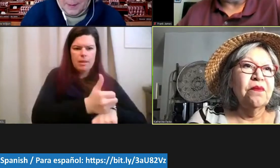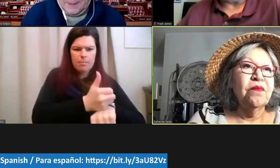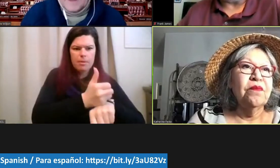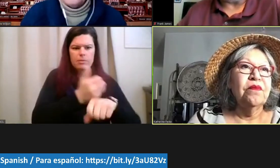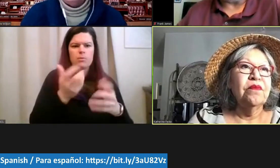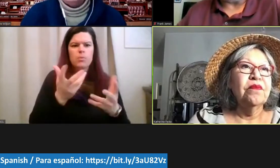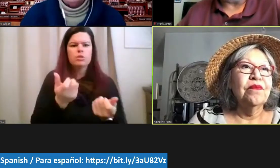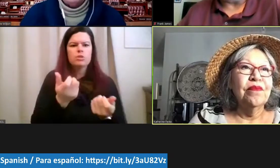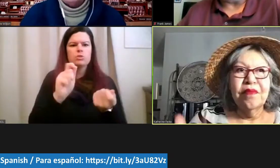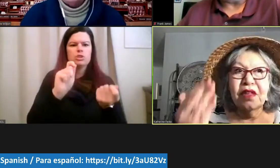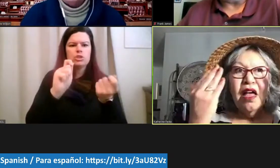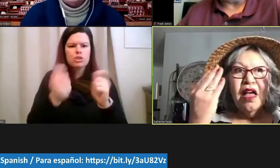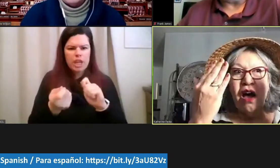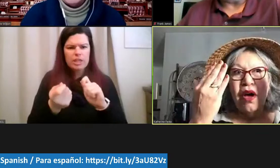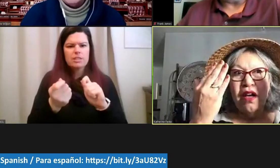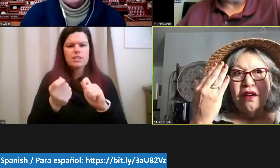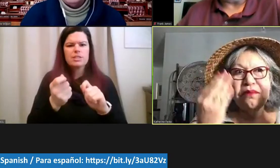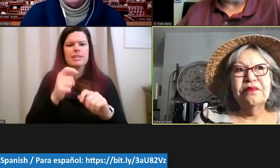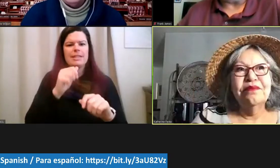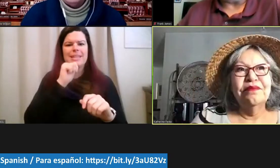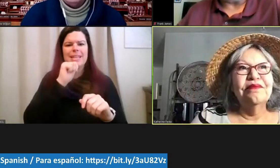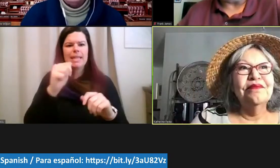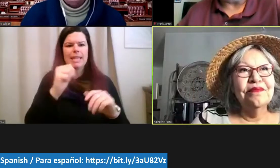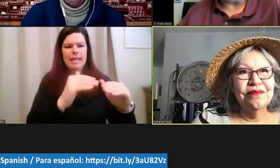exist. How